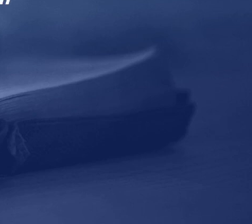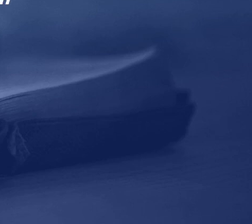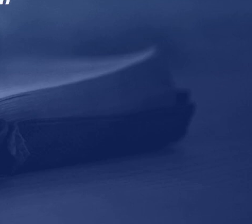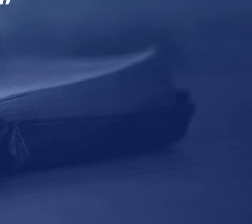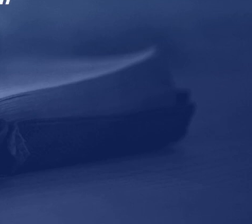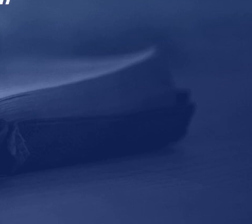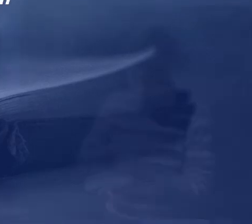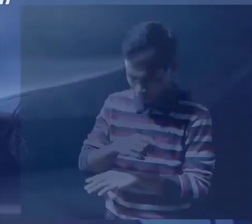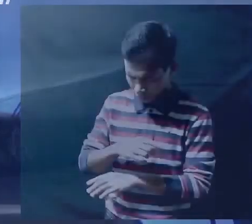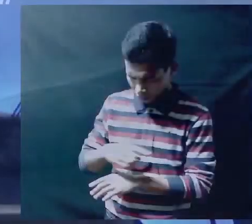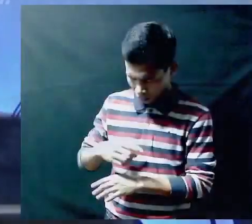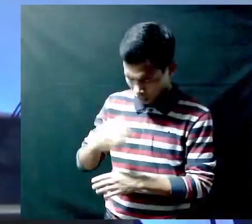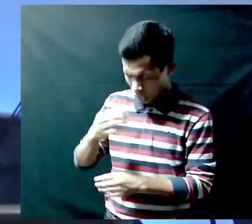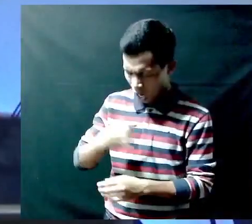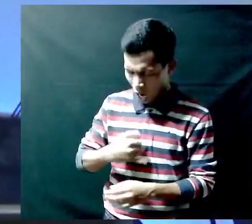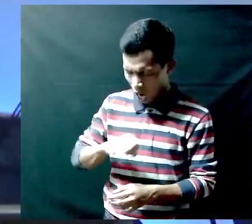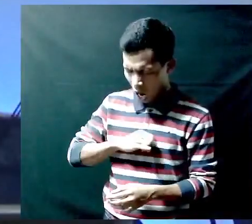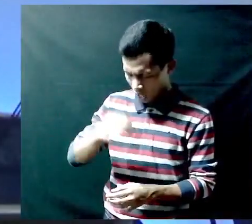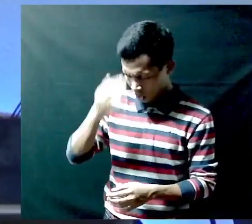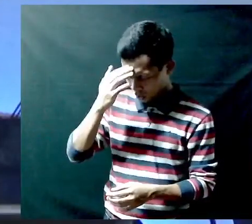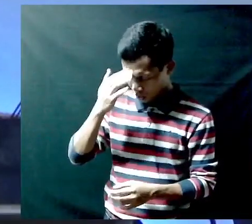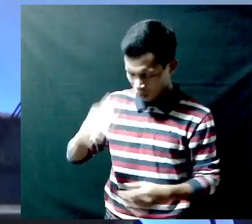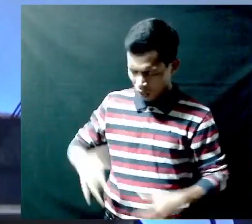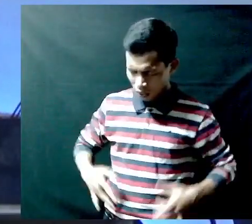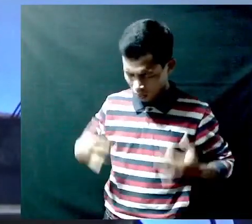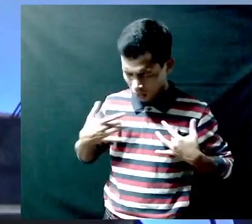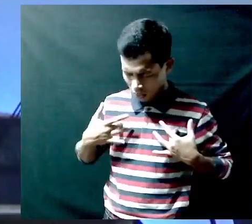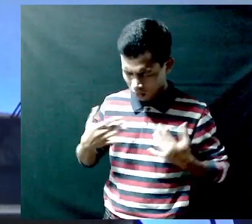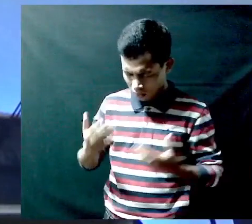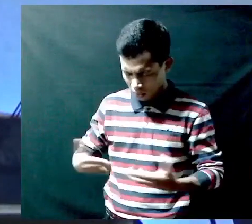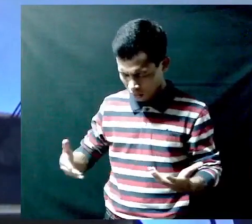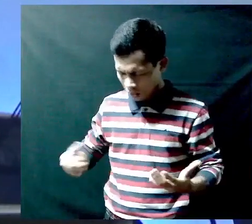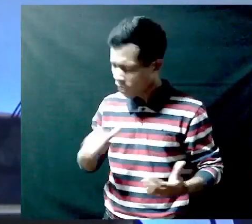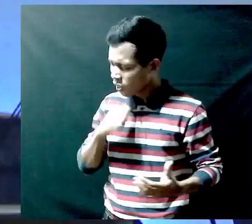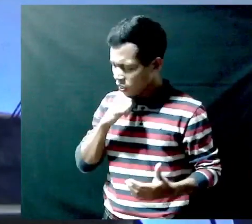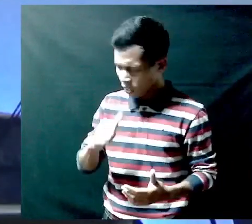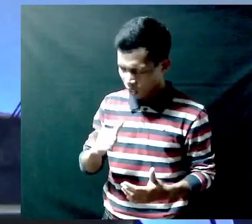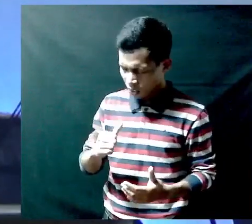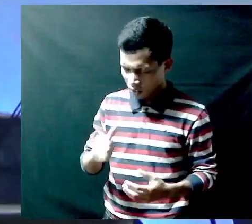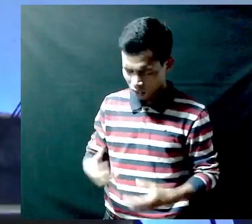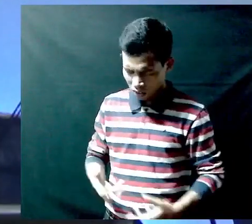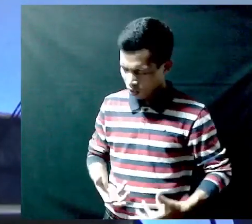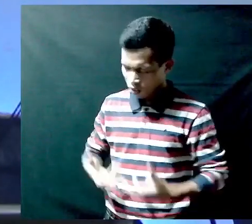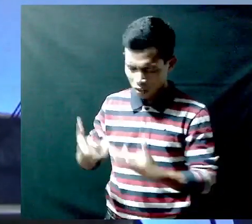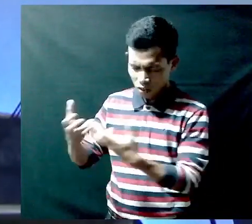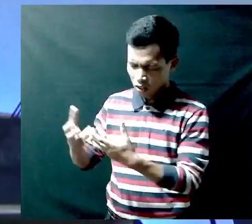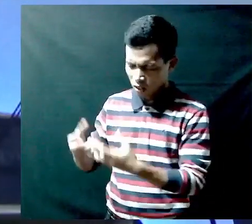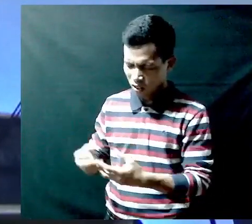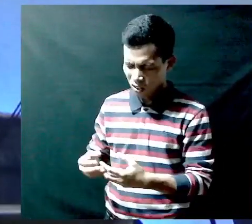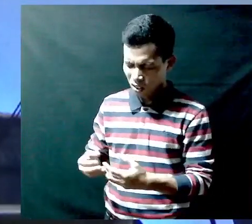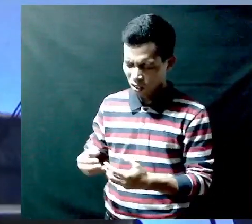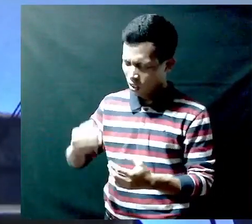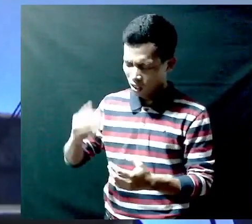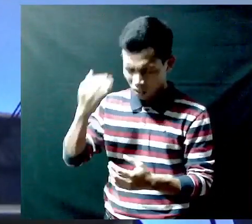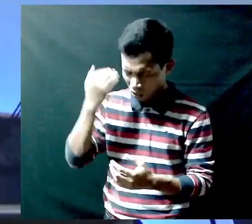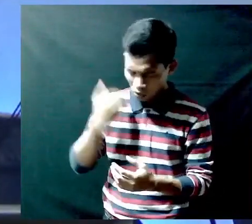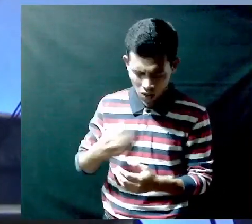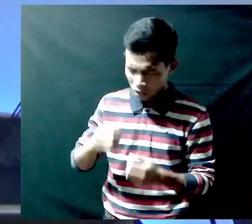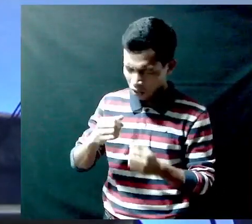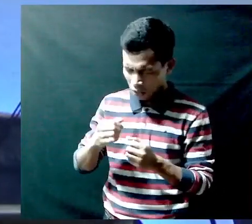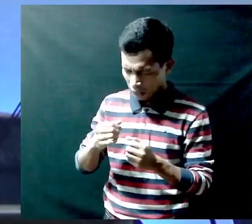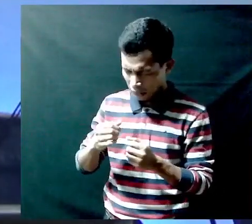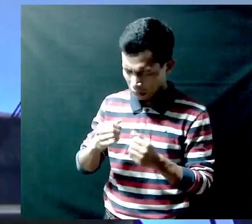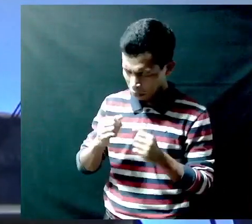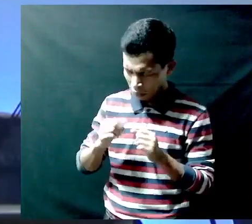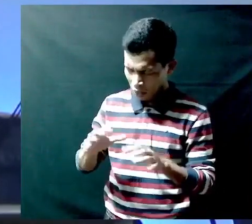message, Lord. I know, Lord, sa akong life, there's sometimes things I don't surrender, Lord. I miss out blessing. I pray tonight, Lord, that you would bless